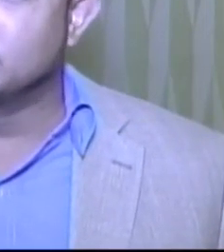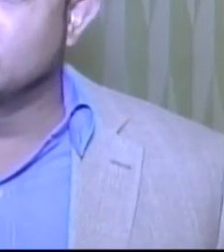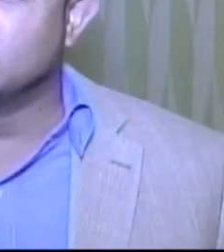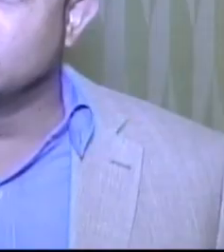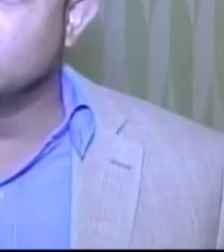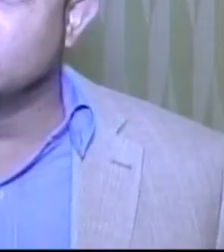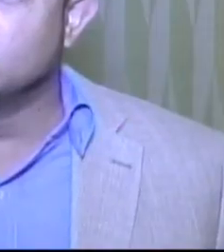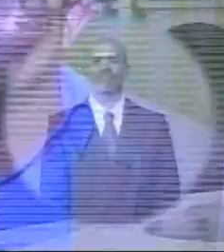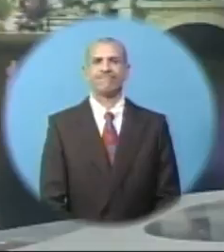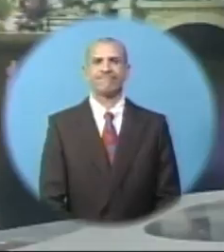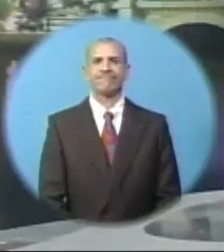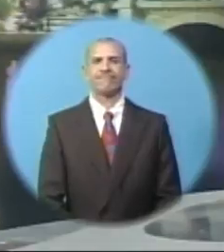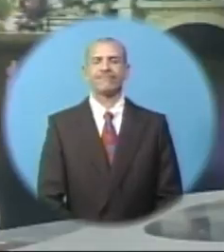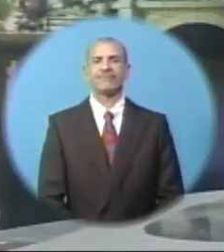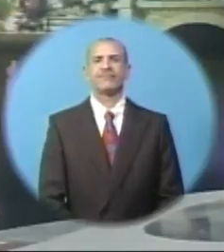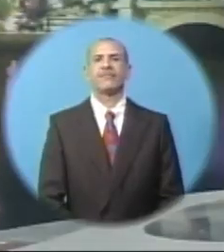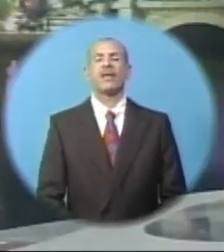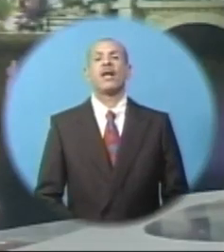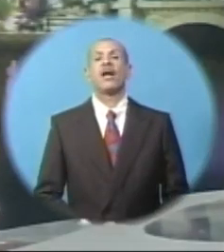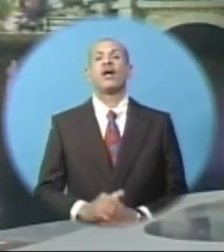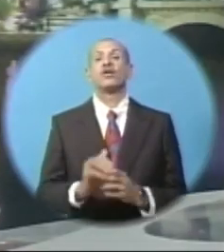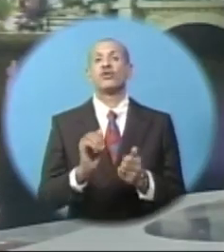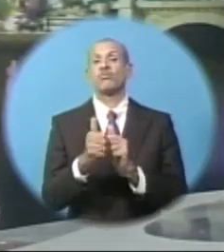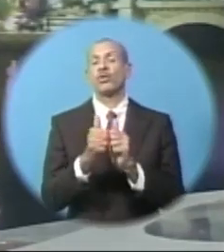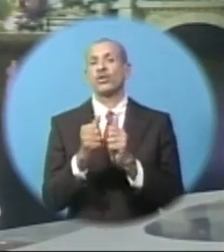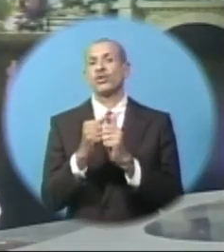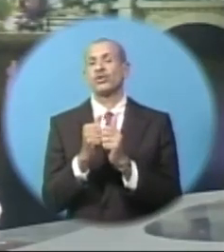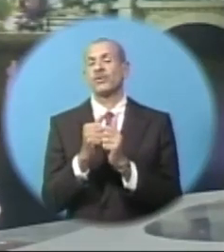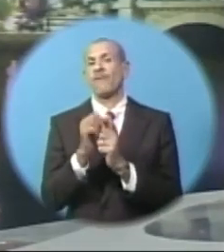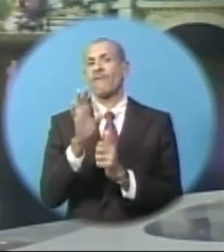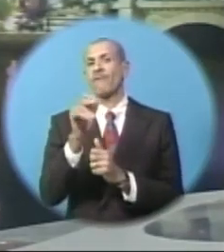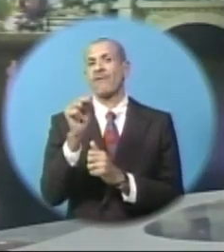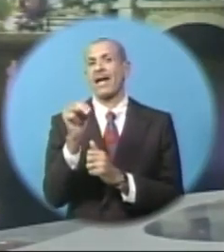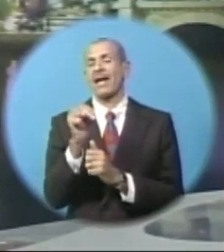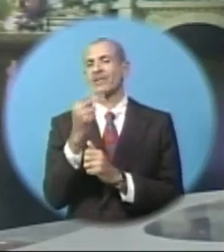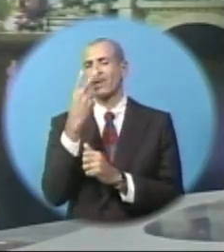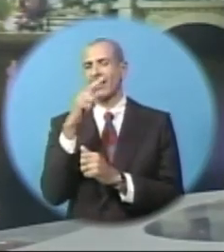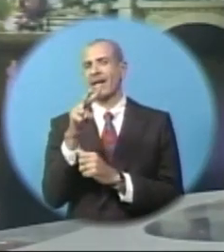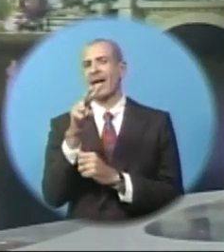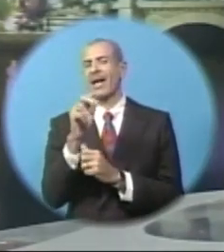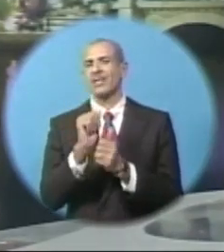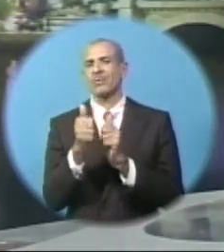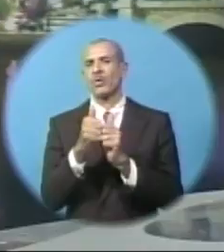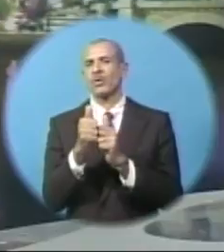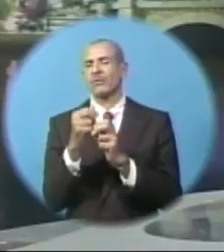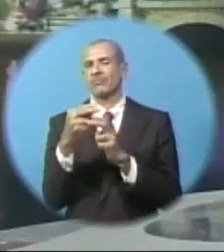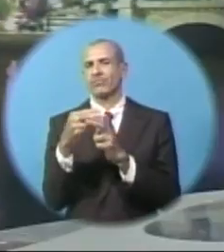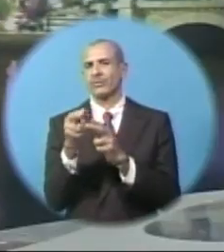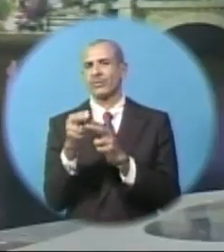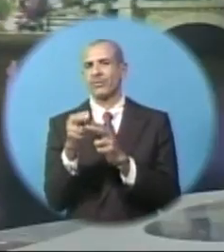see. Well, for you sports fans, we'll give you a peek into the world of sports in